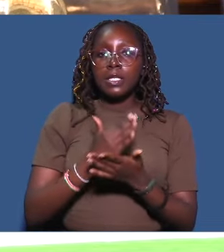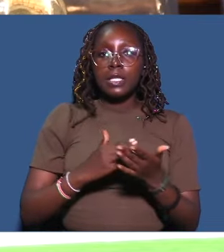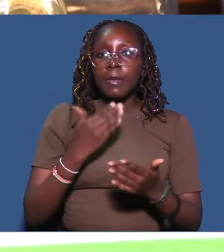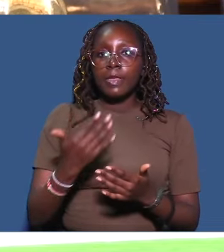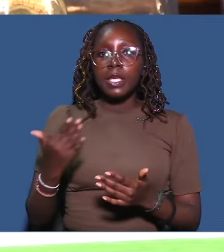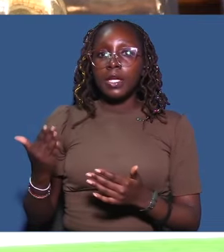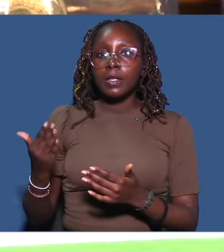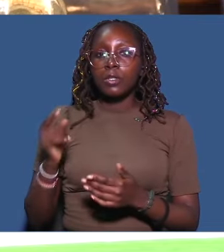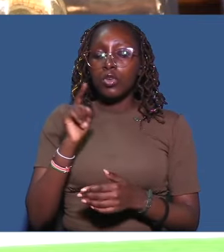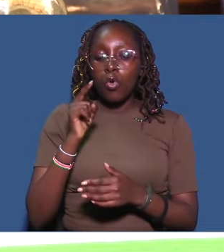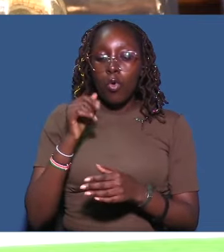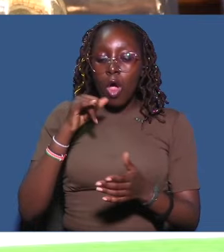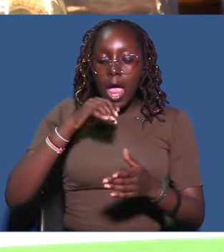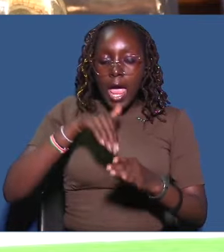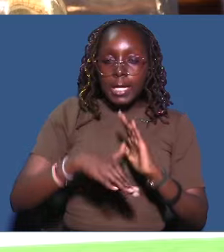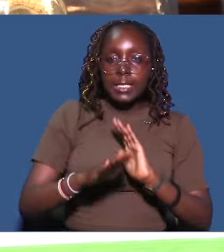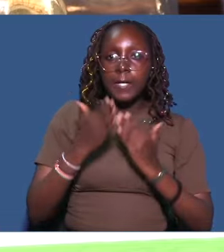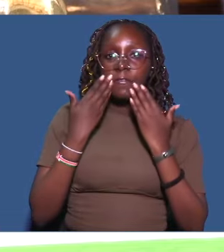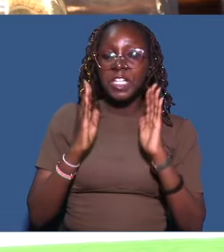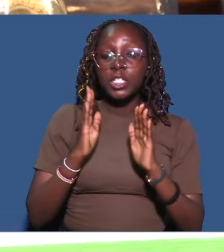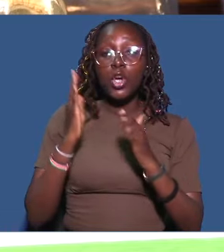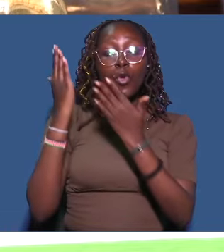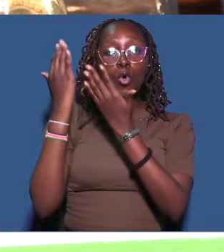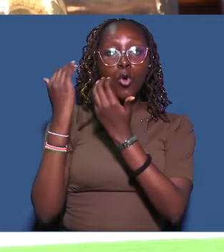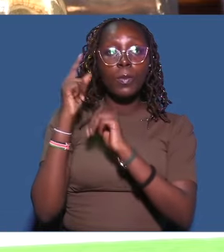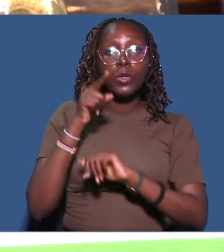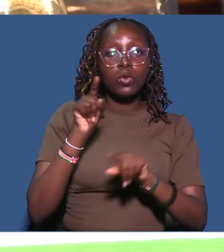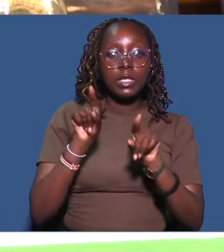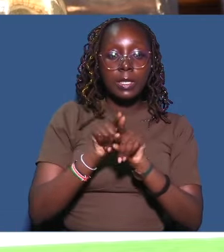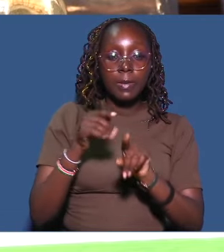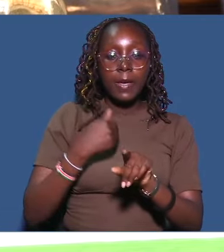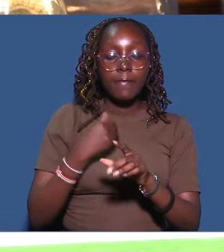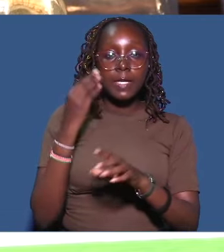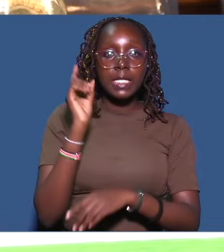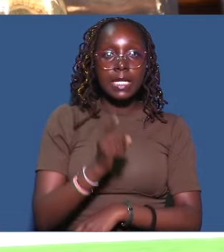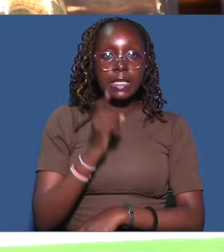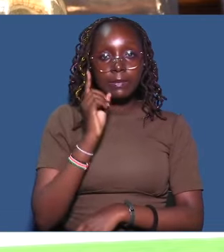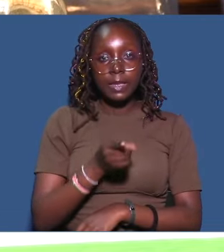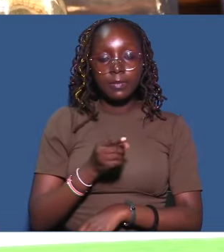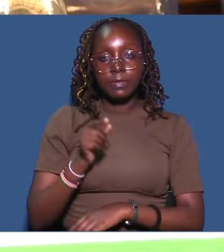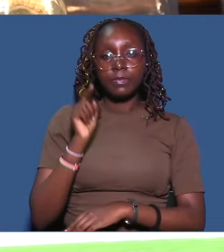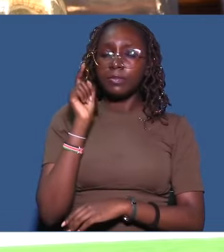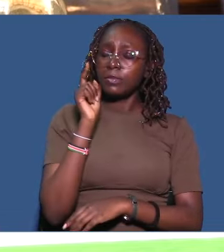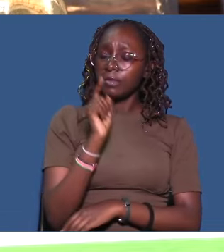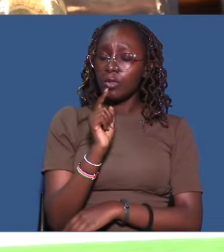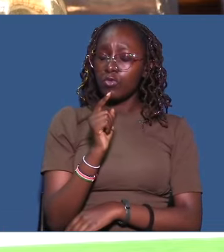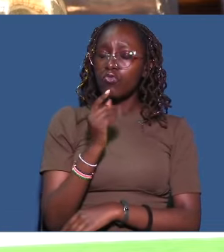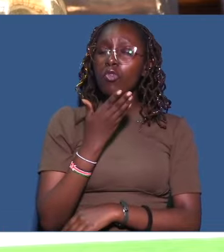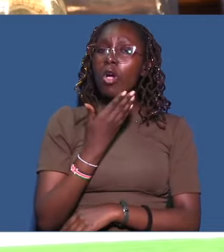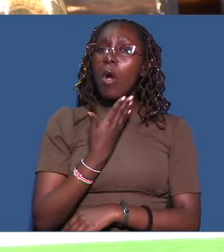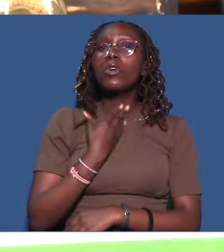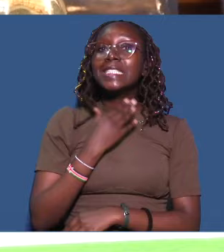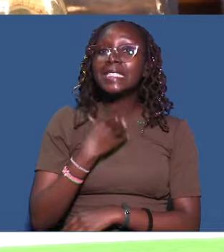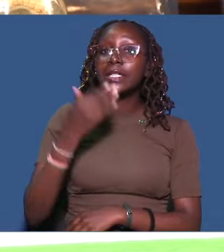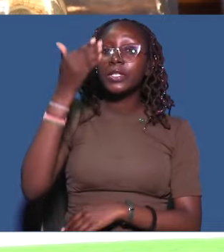I pray that you'll have a discipline and focus. Once again, as an athletic, do you desire God to do things in